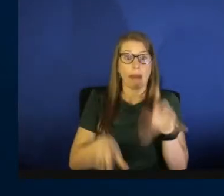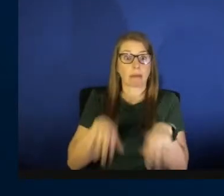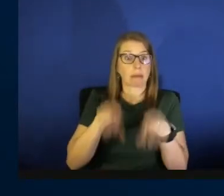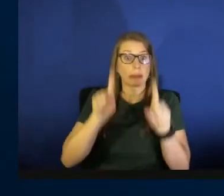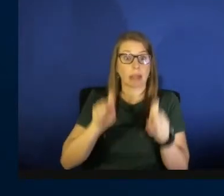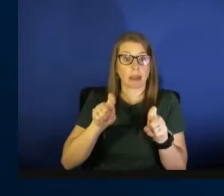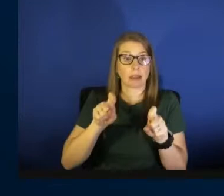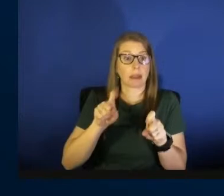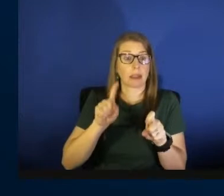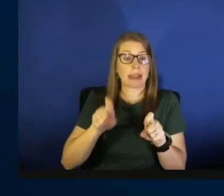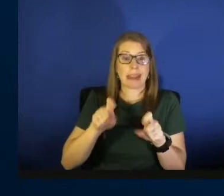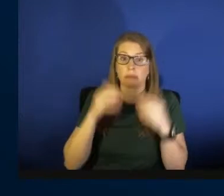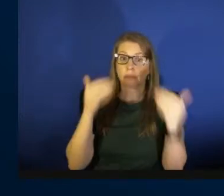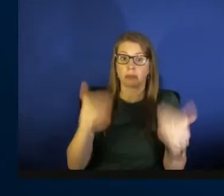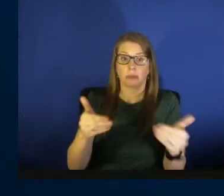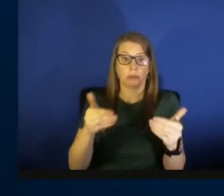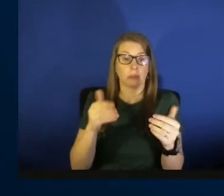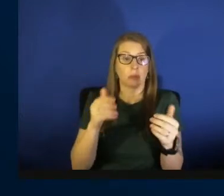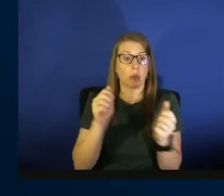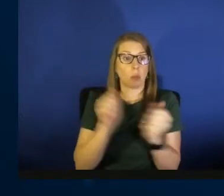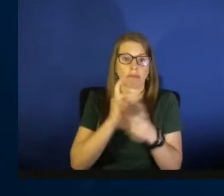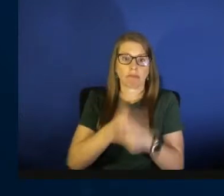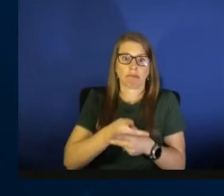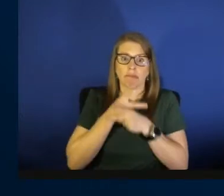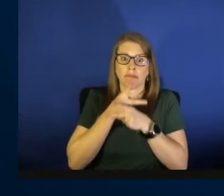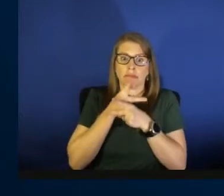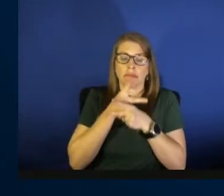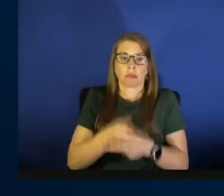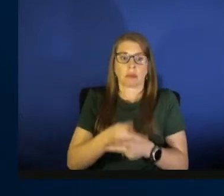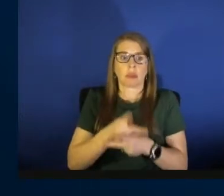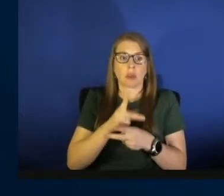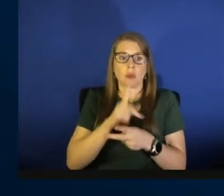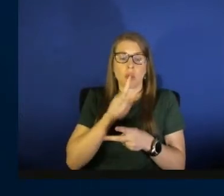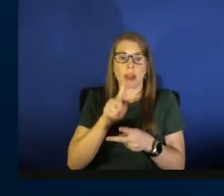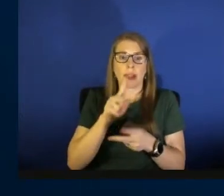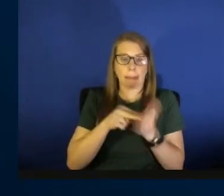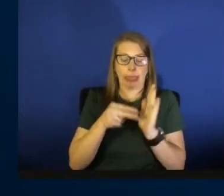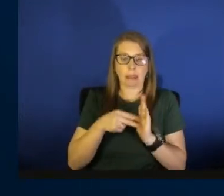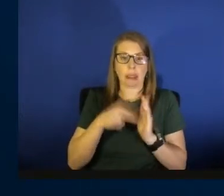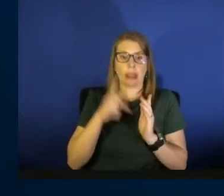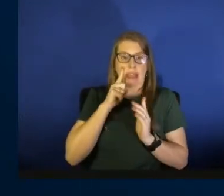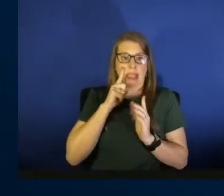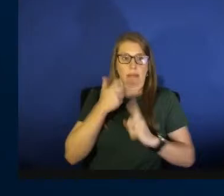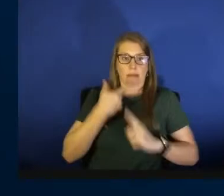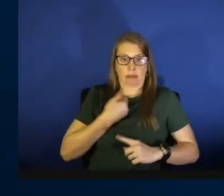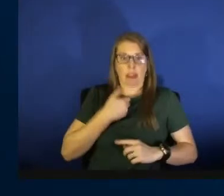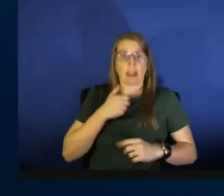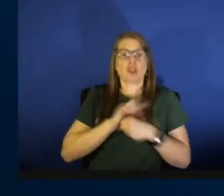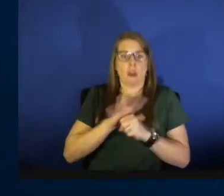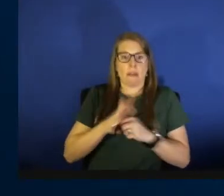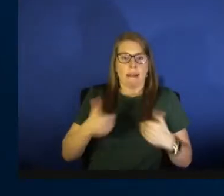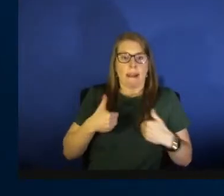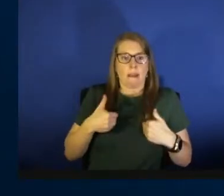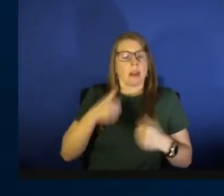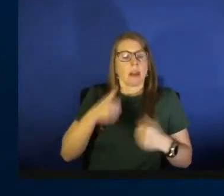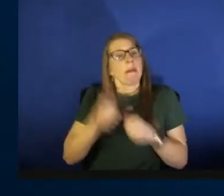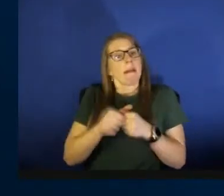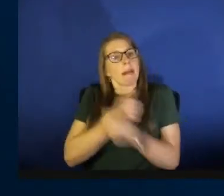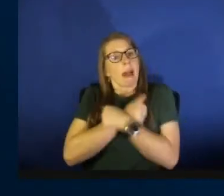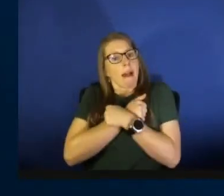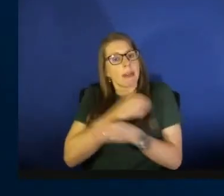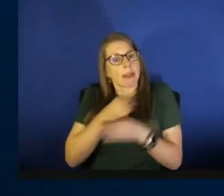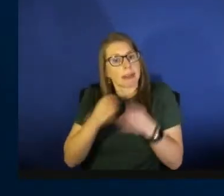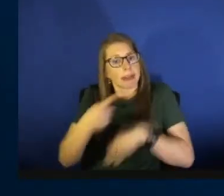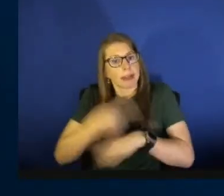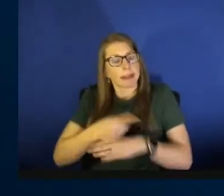go forth with an abundance of caution, and that means really to act as if you do have it. And remember that love, at the end of the day, is still